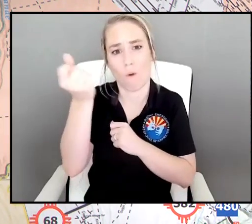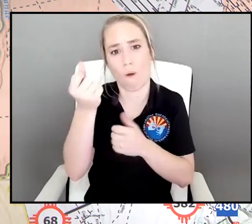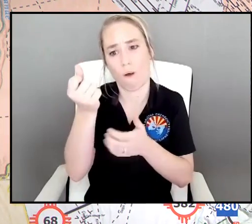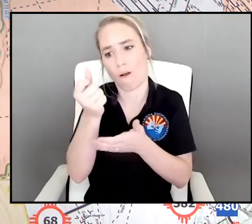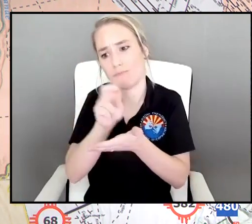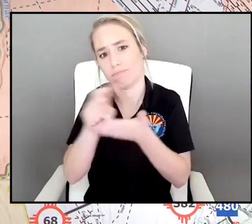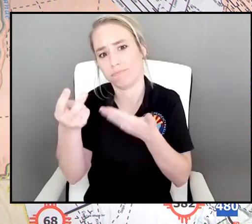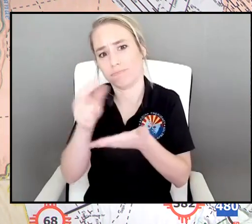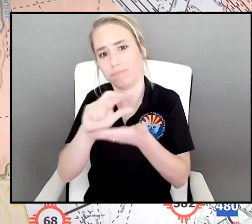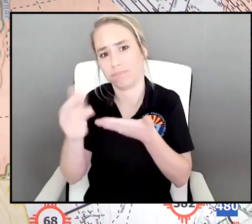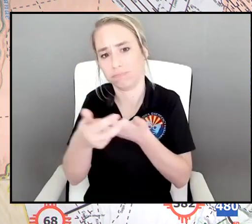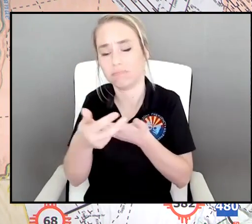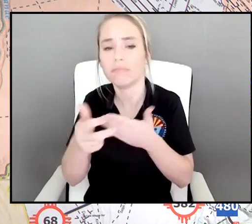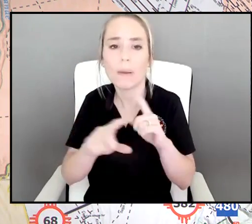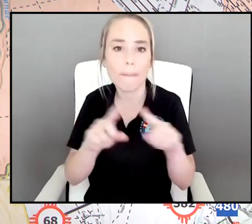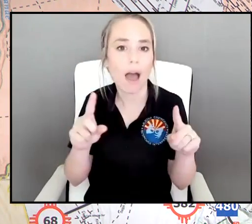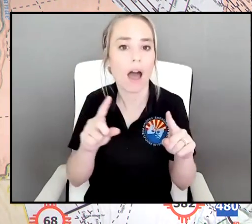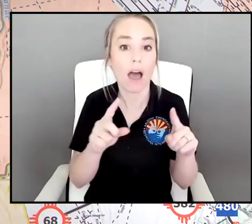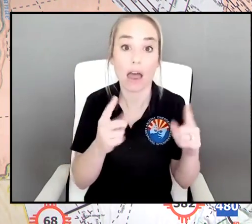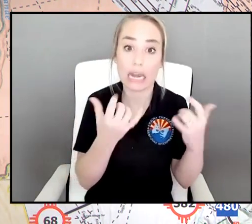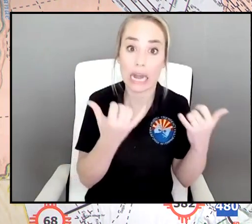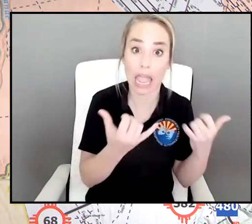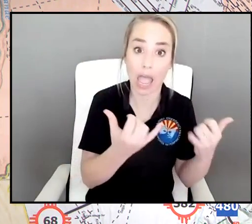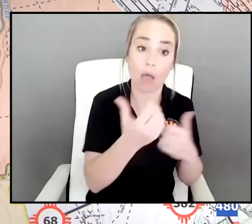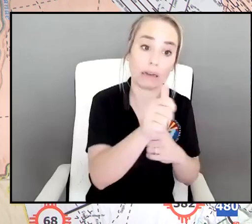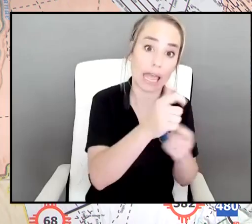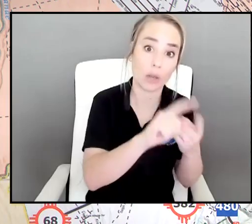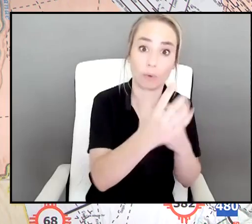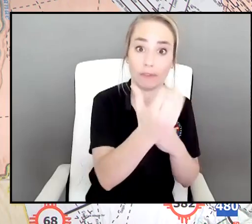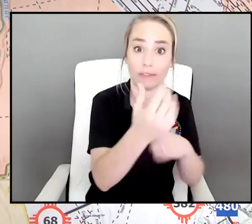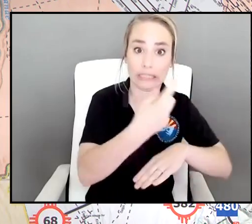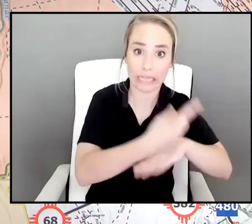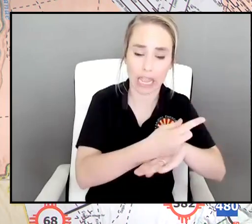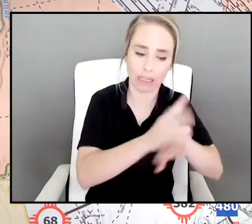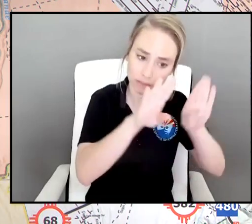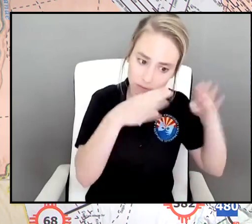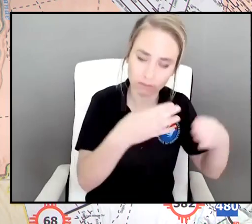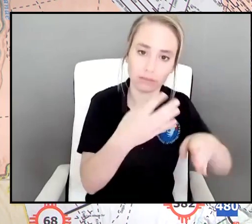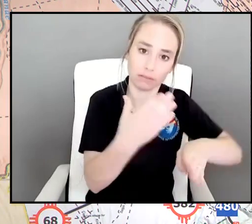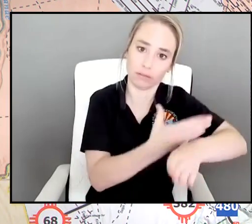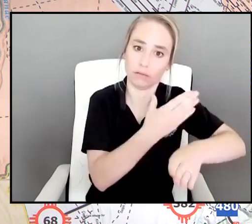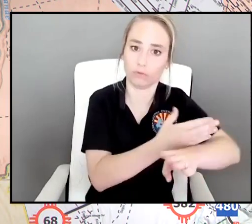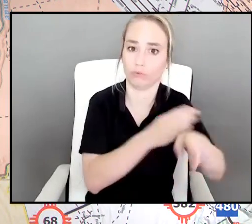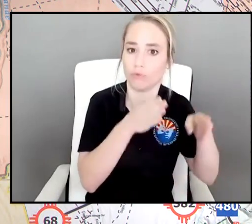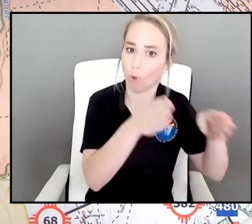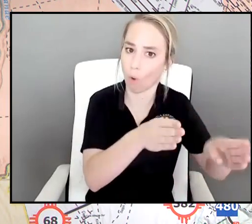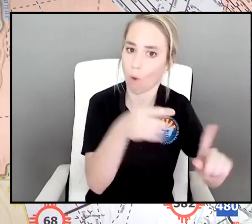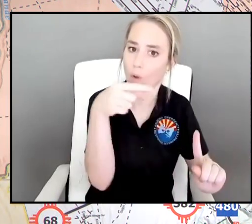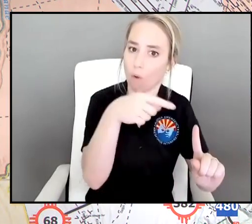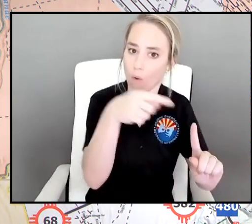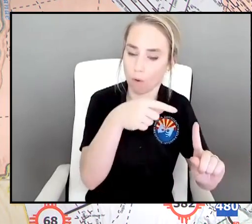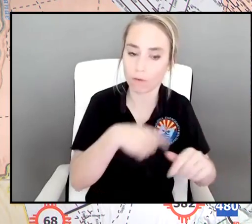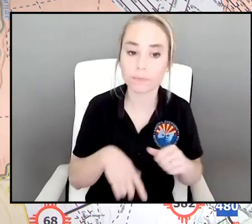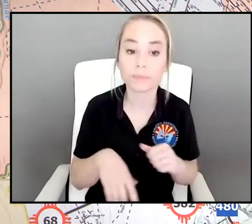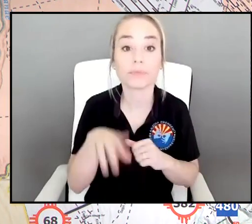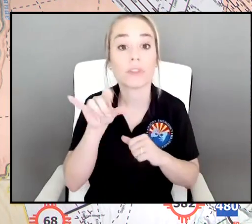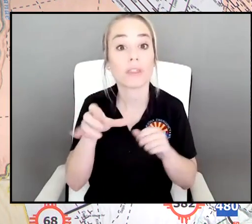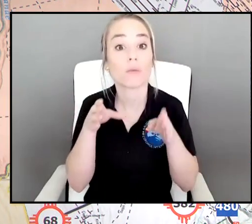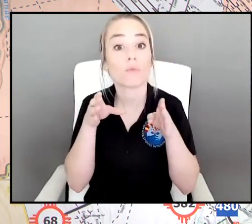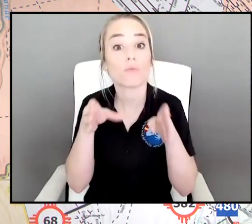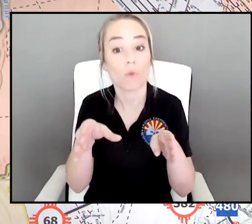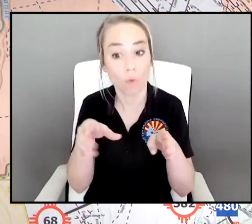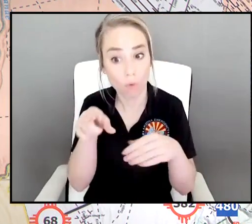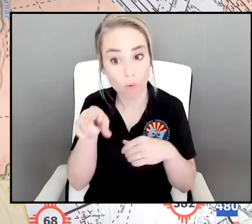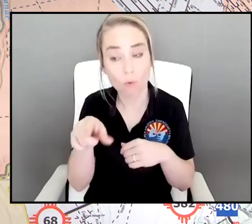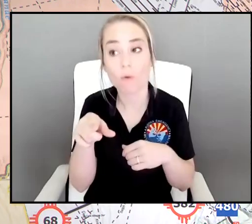10-15 days left to get that road improved, and that's the main focus right now. As they go along that road, there is they've